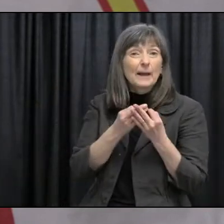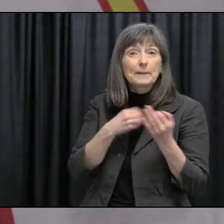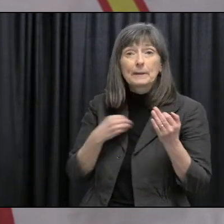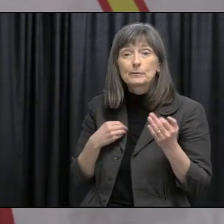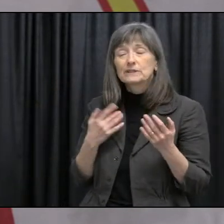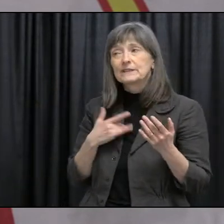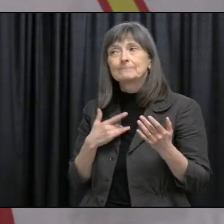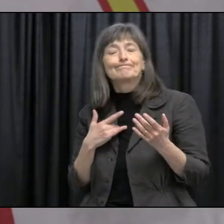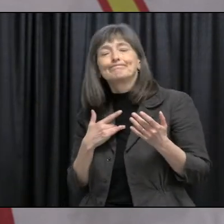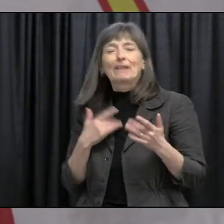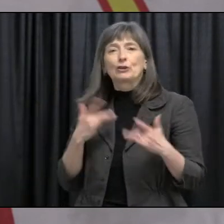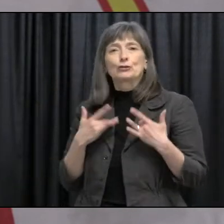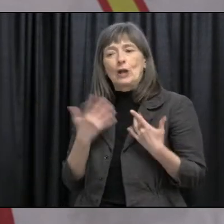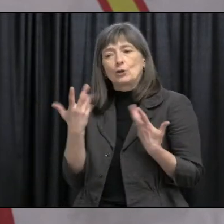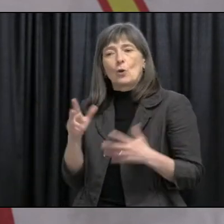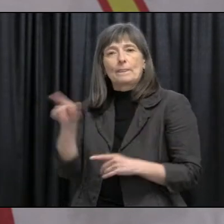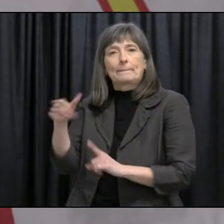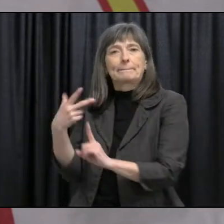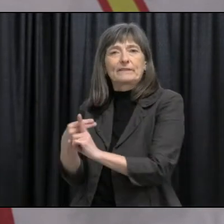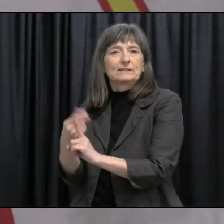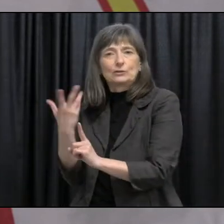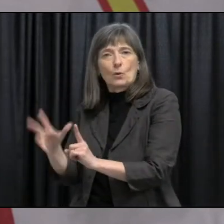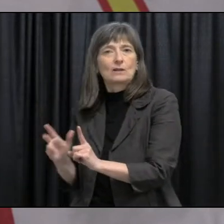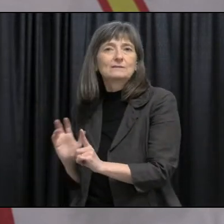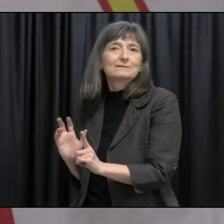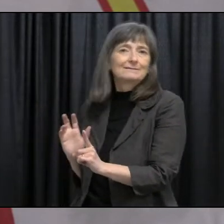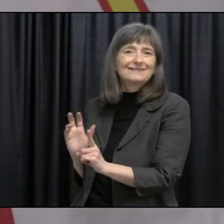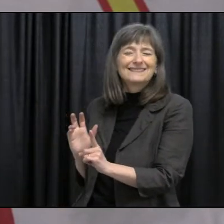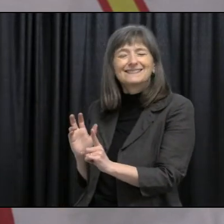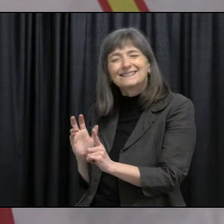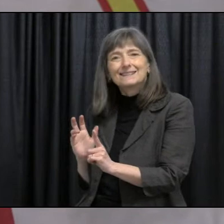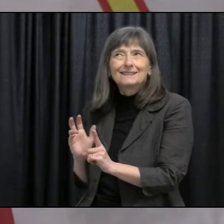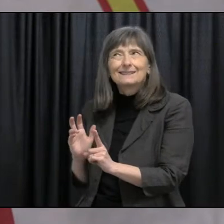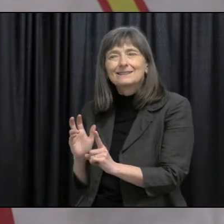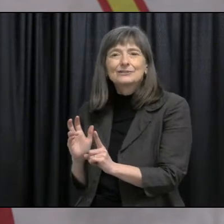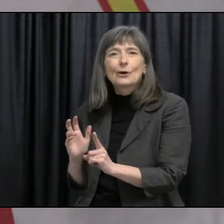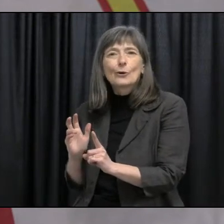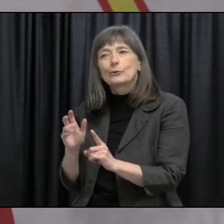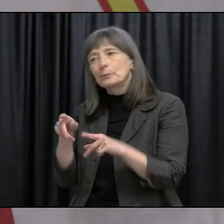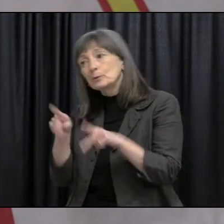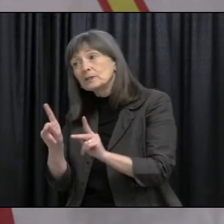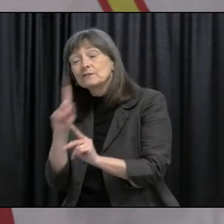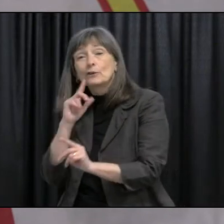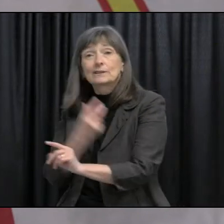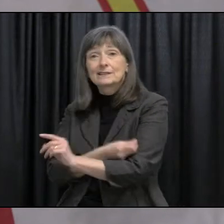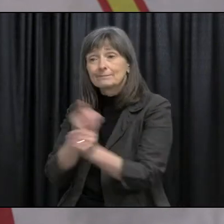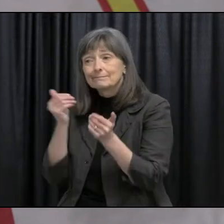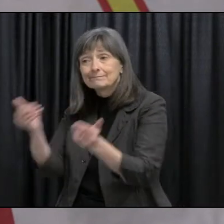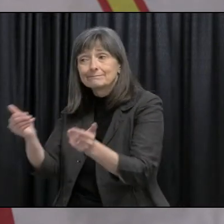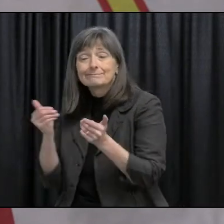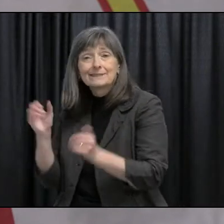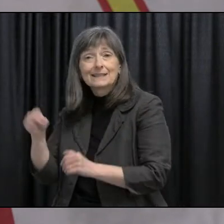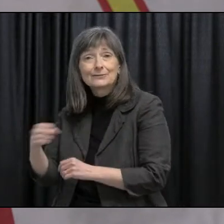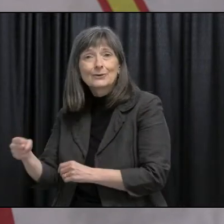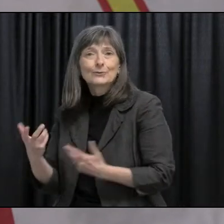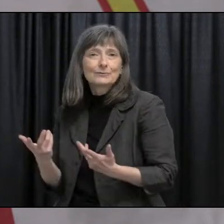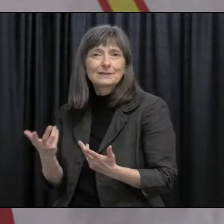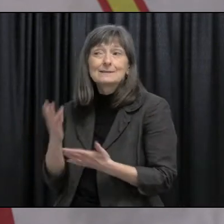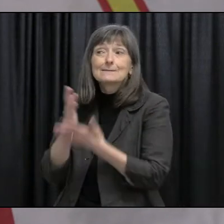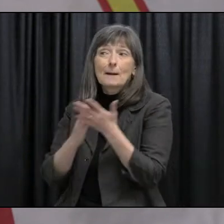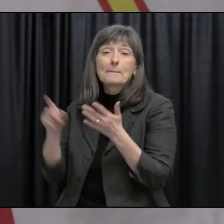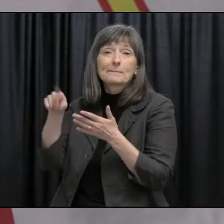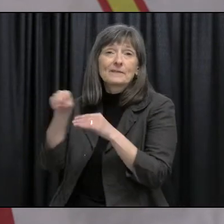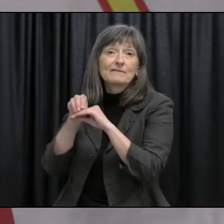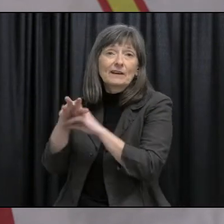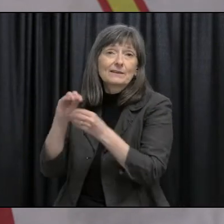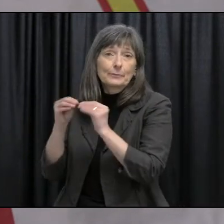there are different things that you have to work through, in obtaining consent for vaccination. So there may be some of that at play